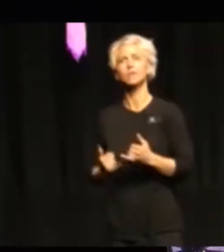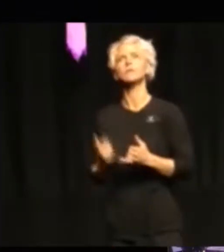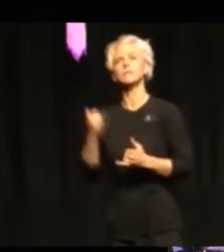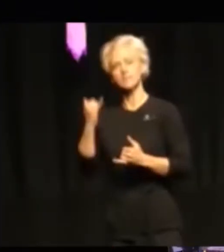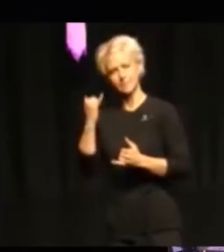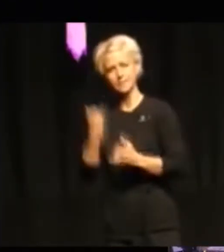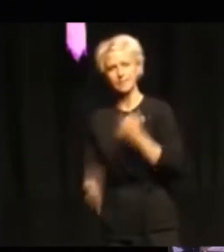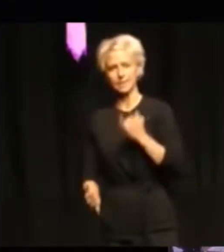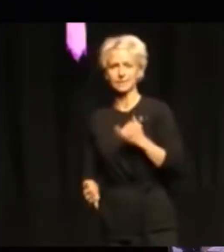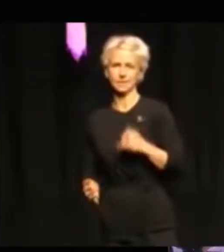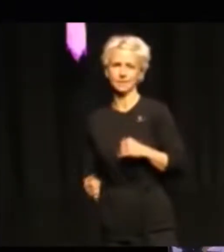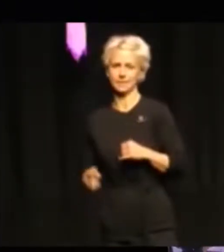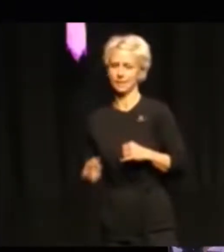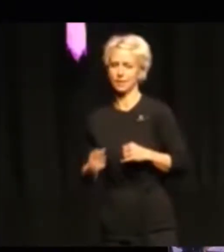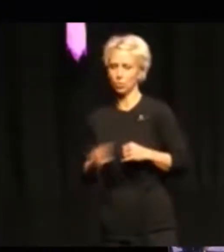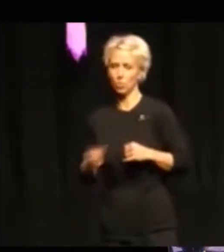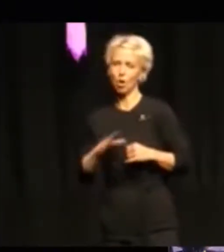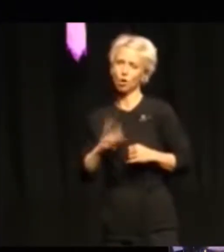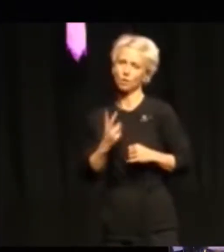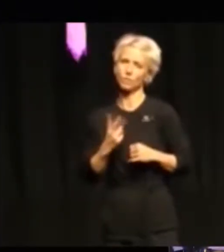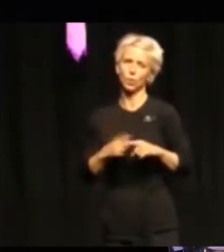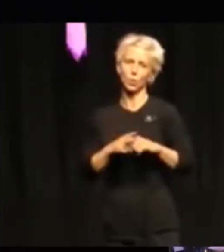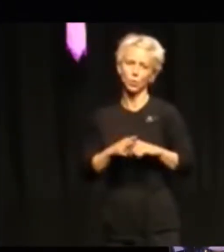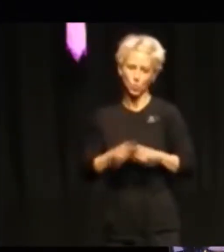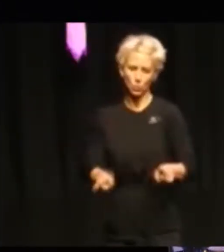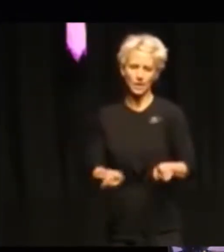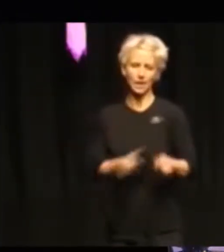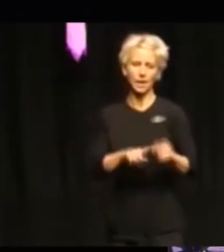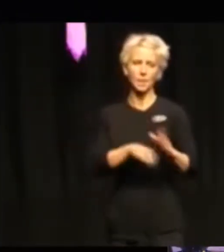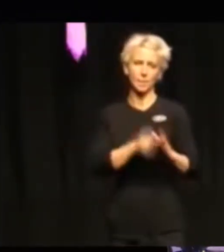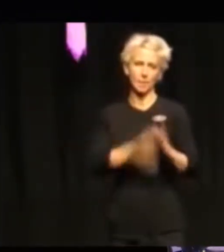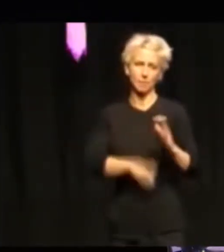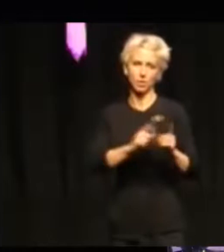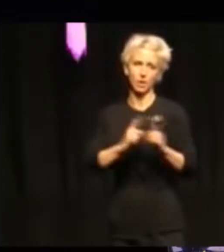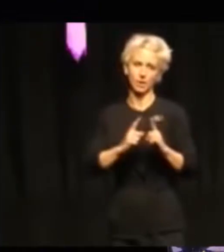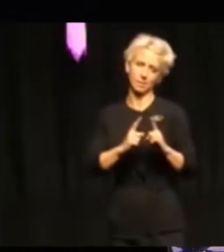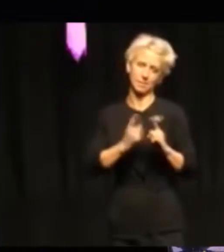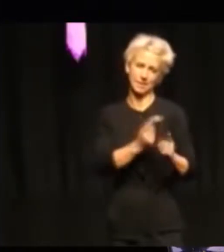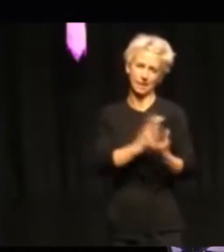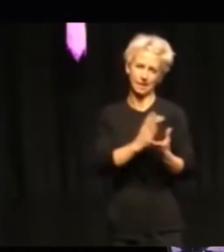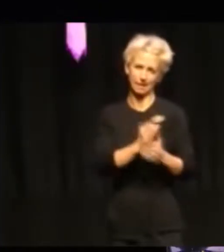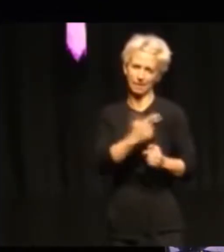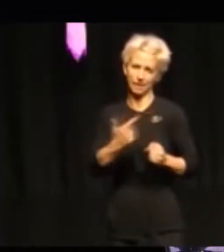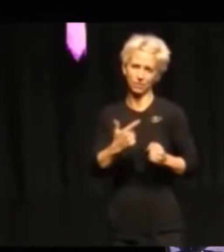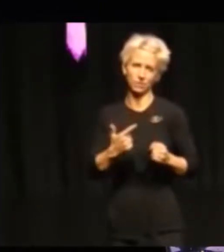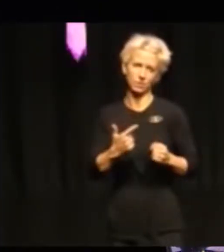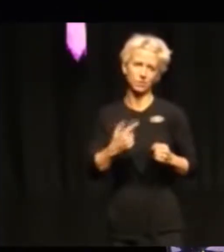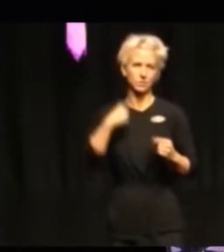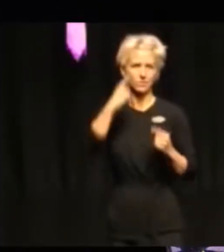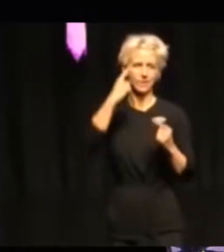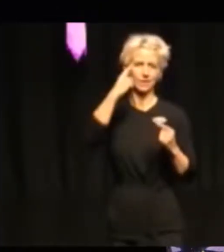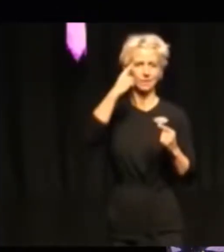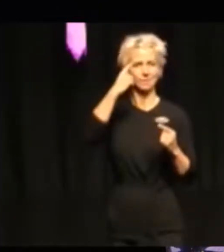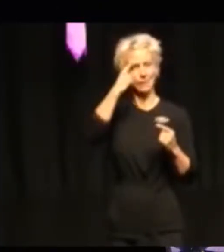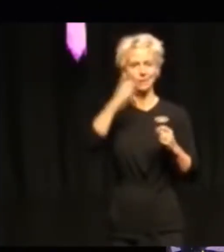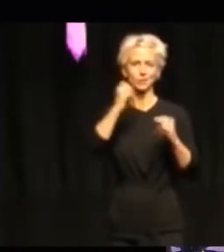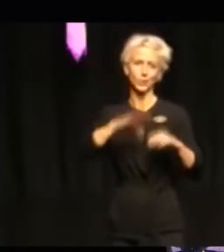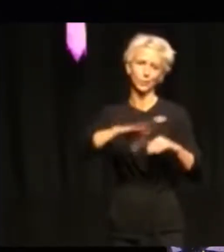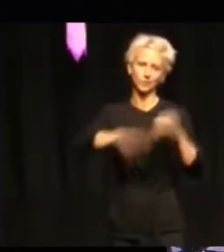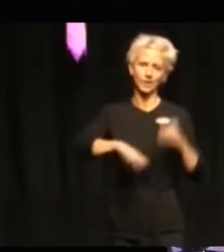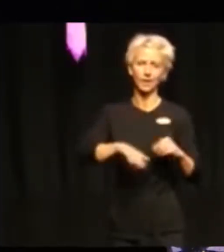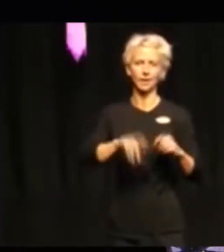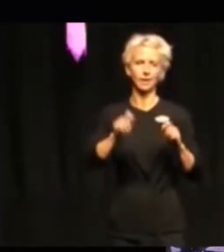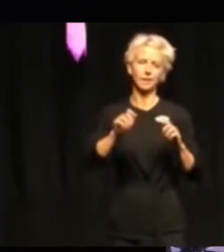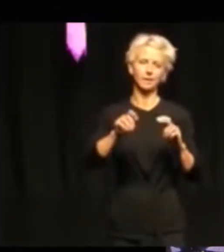broadly categorize into 2 categories. Civil and political rights, which is what many people think of first, freedom from torture, right to